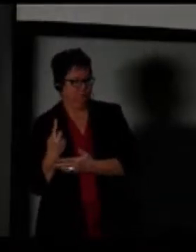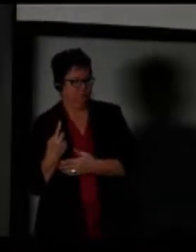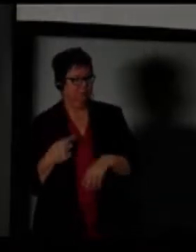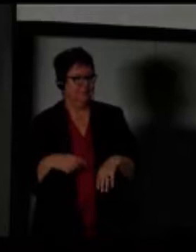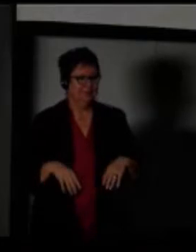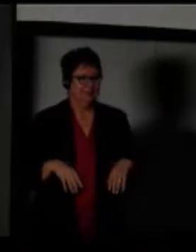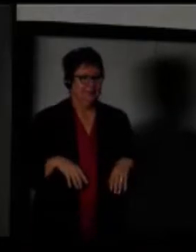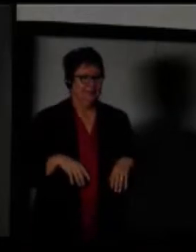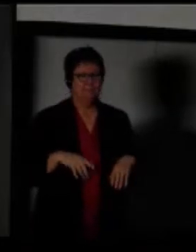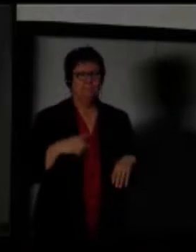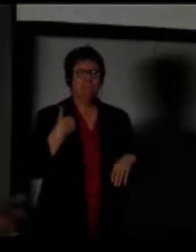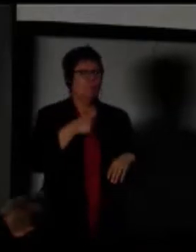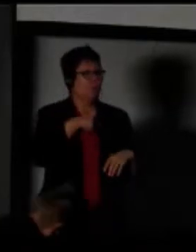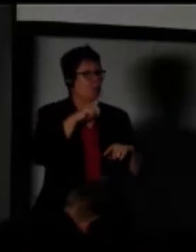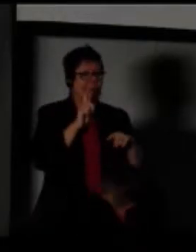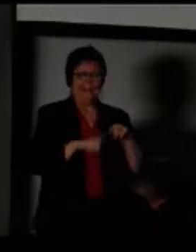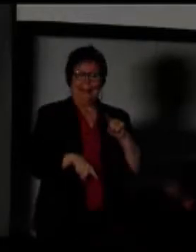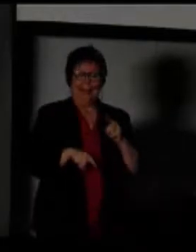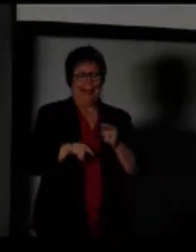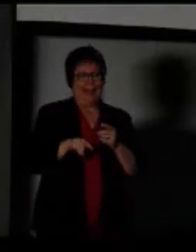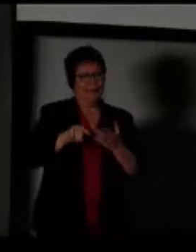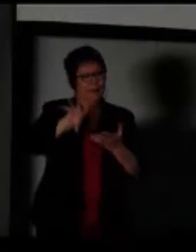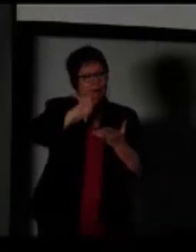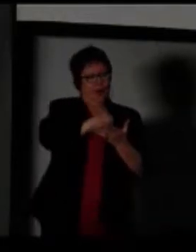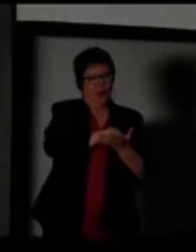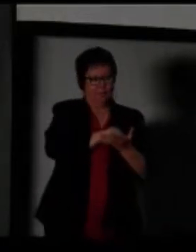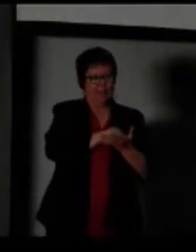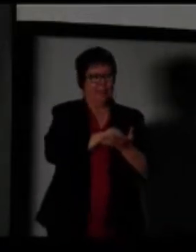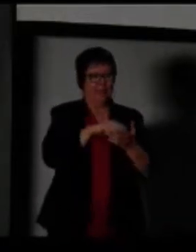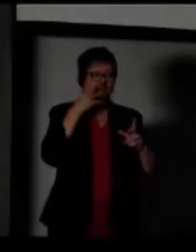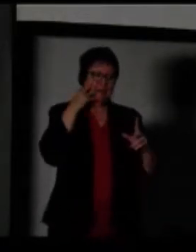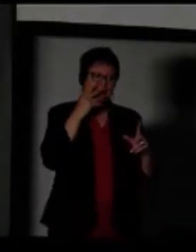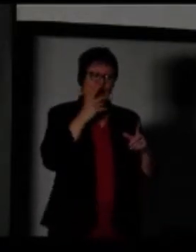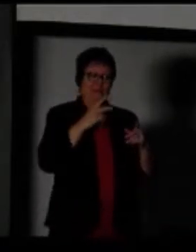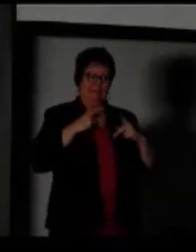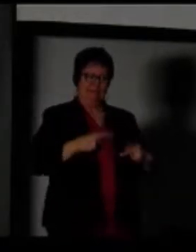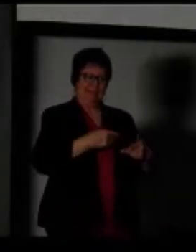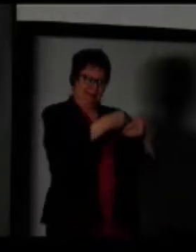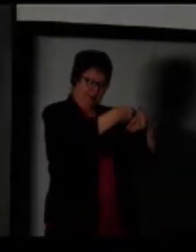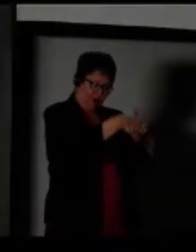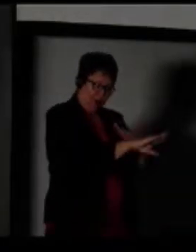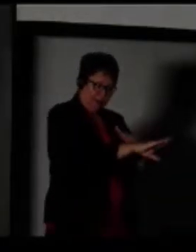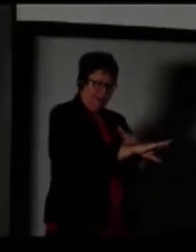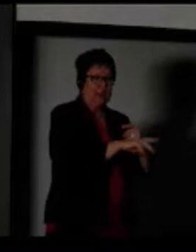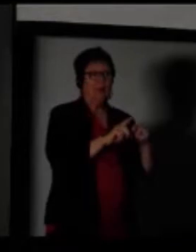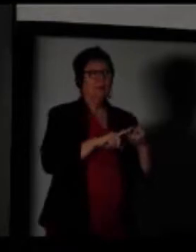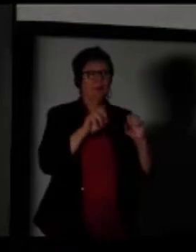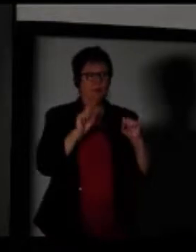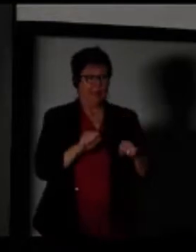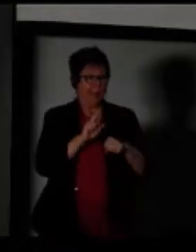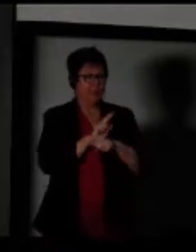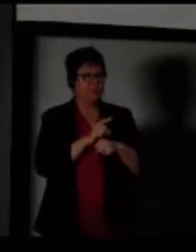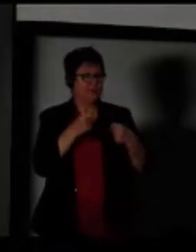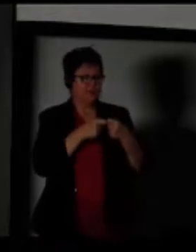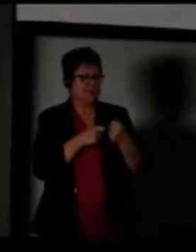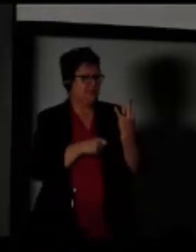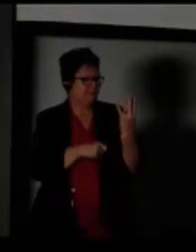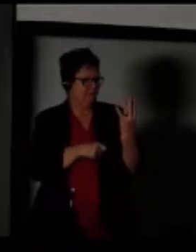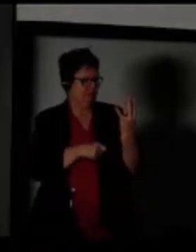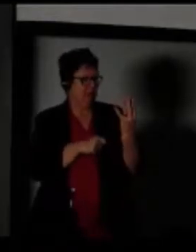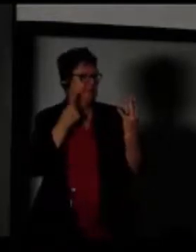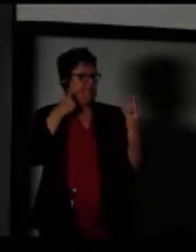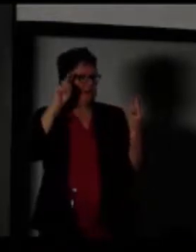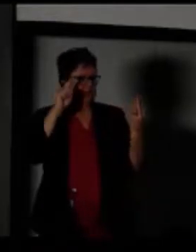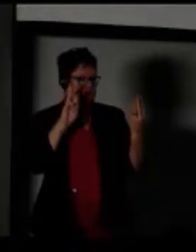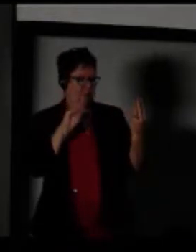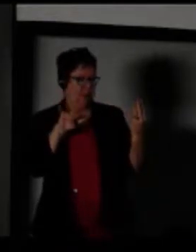We can't replicate the experience of visiting the museum, but we can use digitization in 4 effective ways. The first,